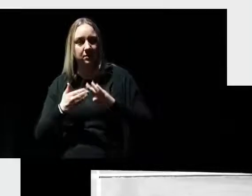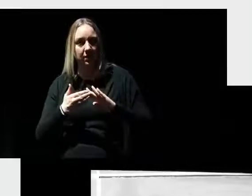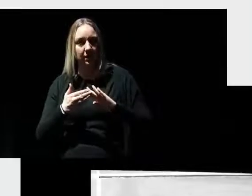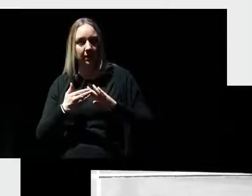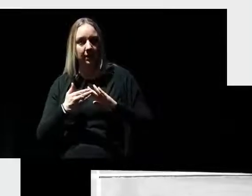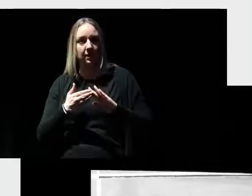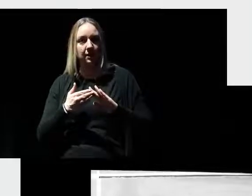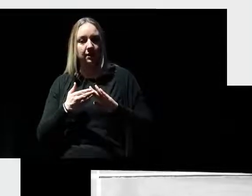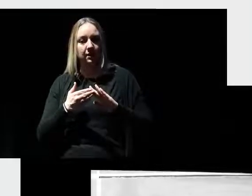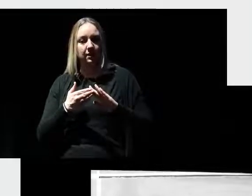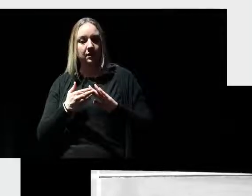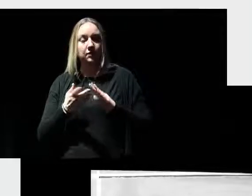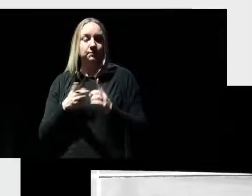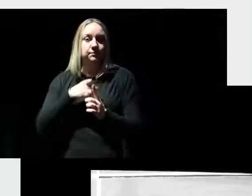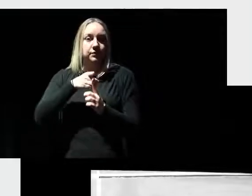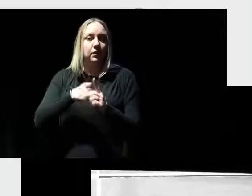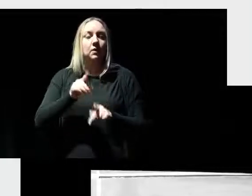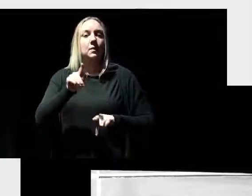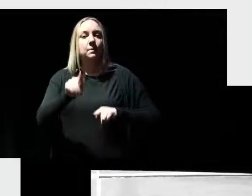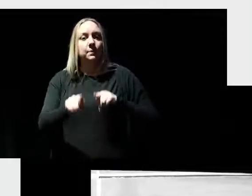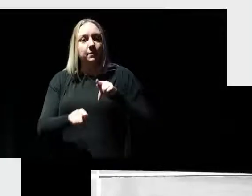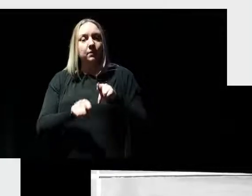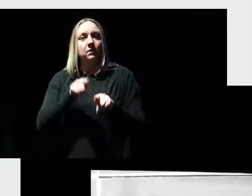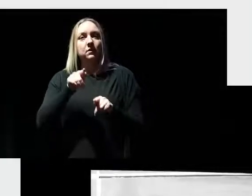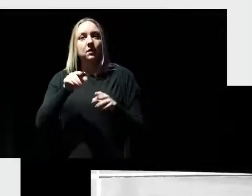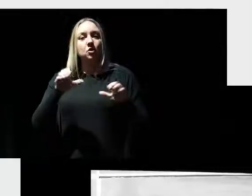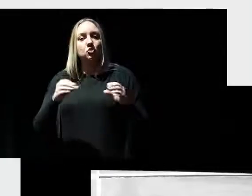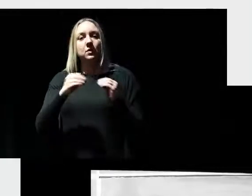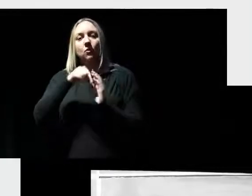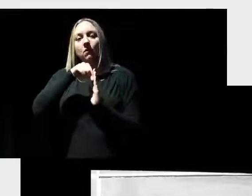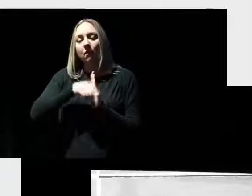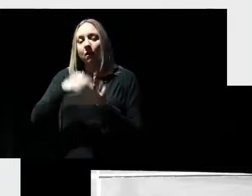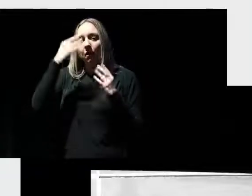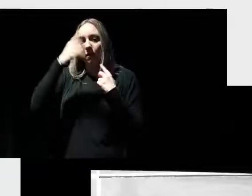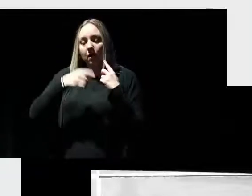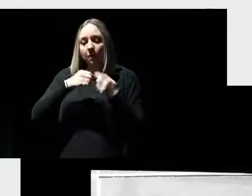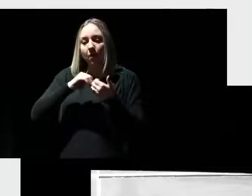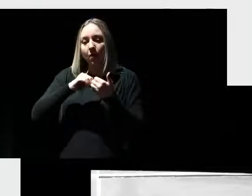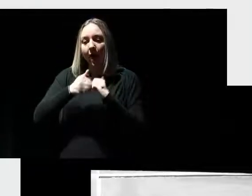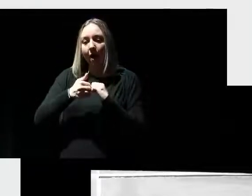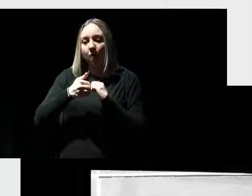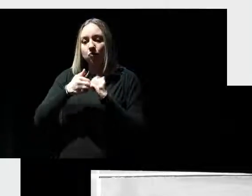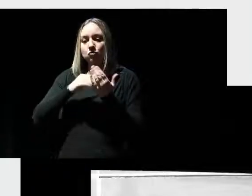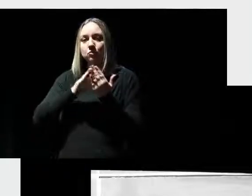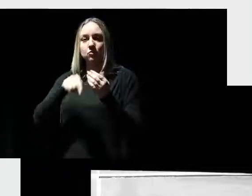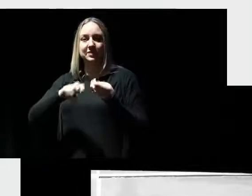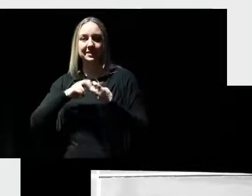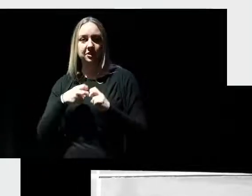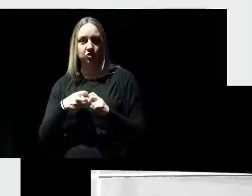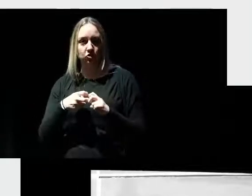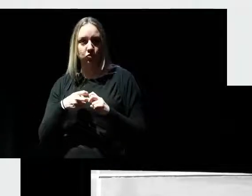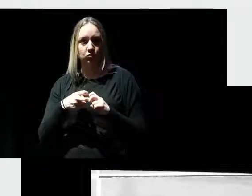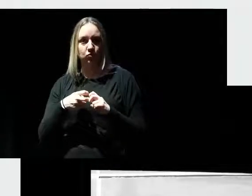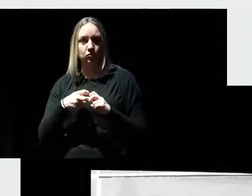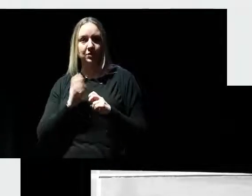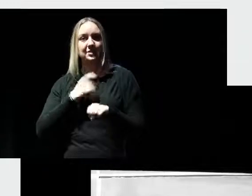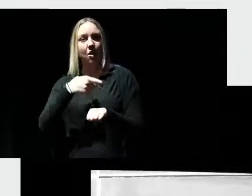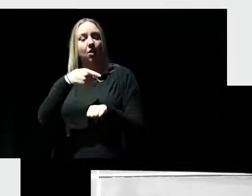more and more a reality. And I think this is a real role for architects to begin to